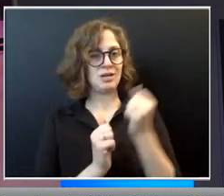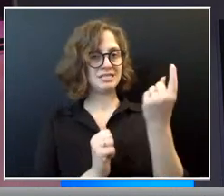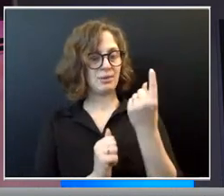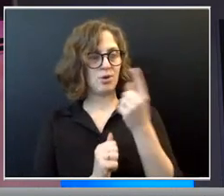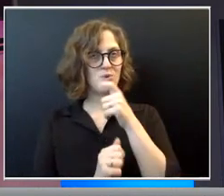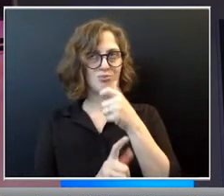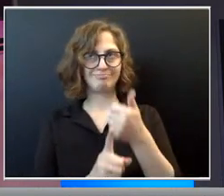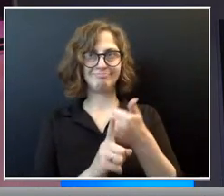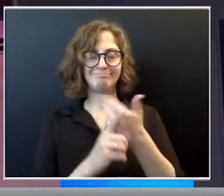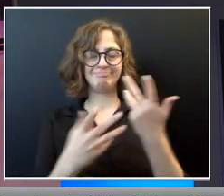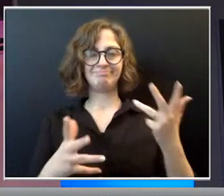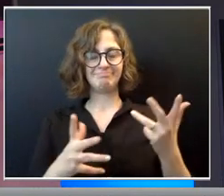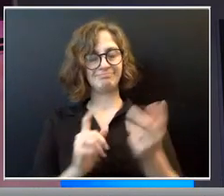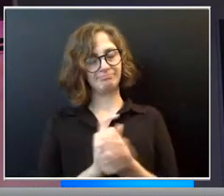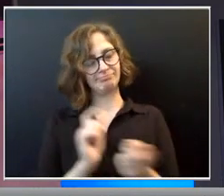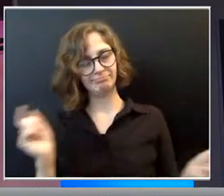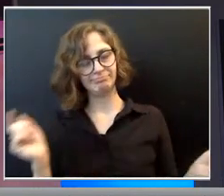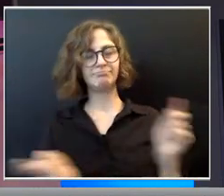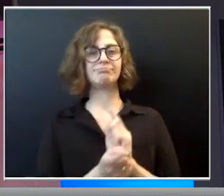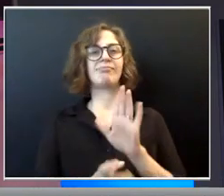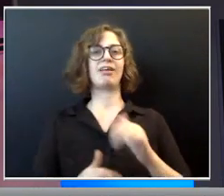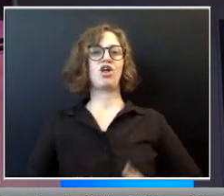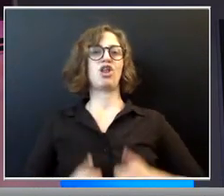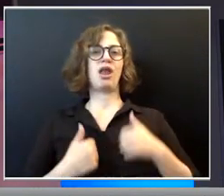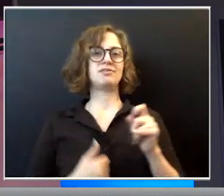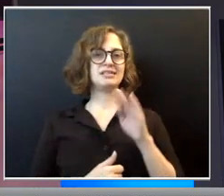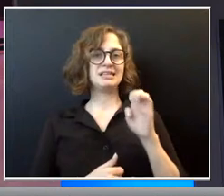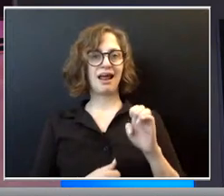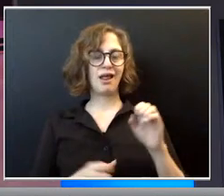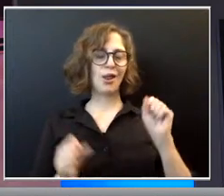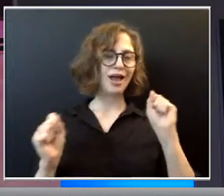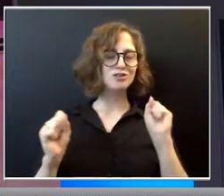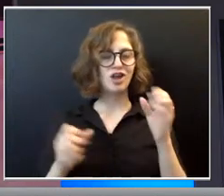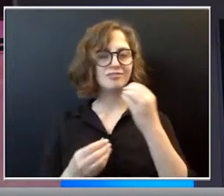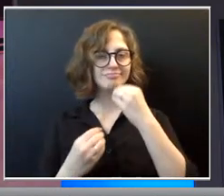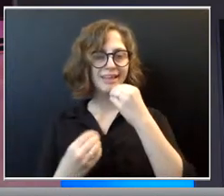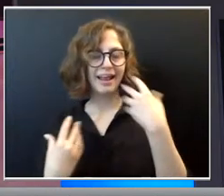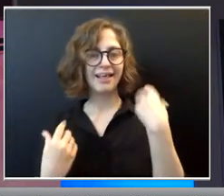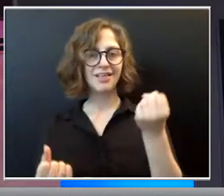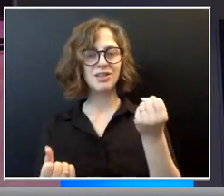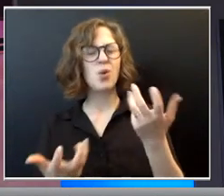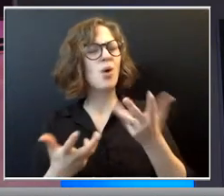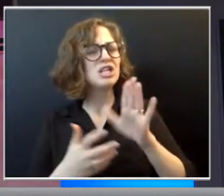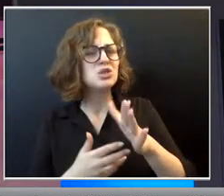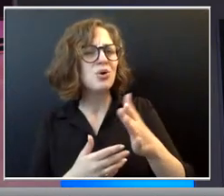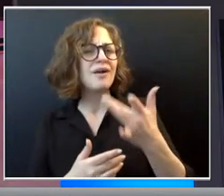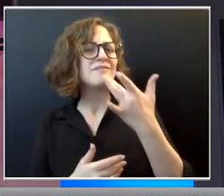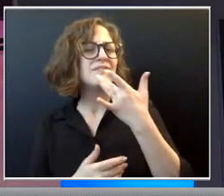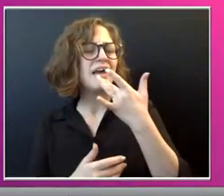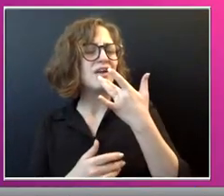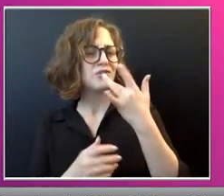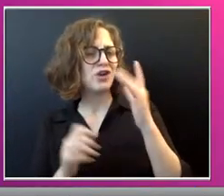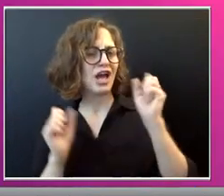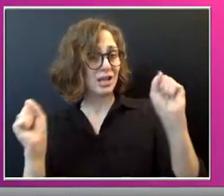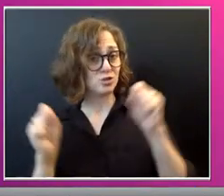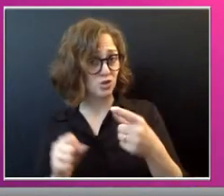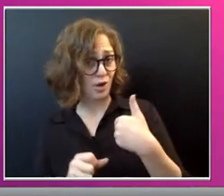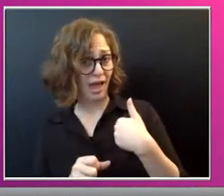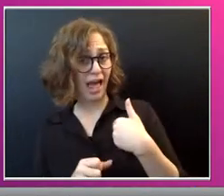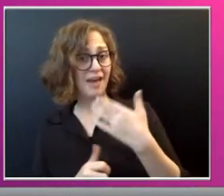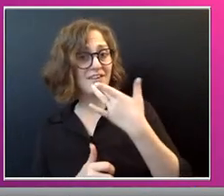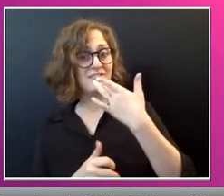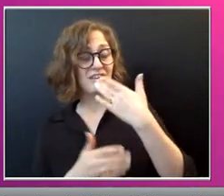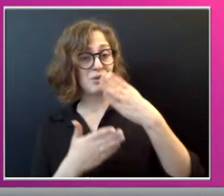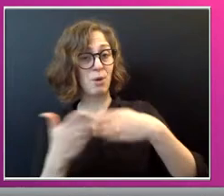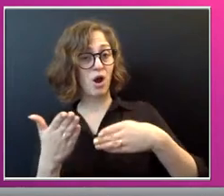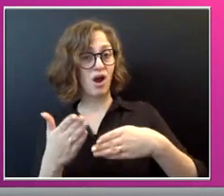has radically changed their lifestyle and exercising and so healthy. What's your favorite exercise? Do you have a favorite part of your workout where you're like, this is my favorite